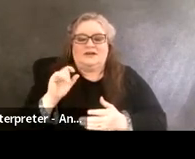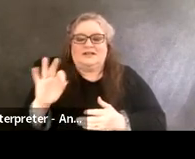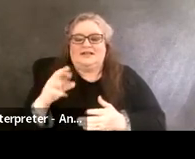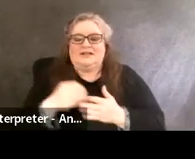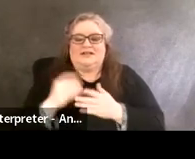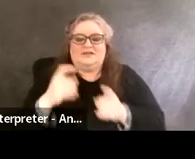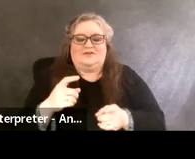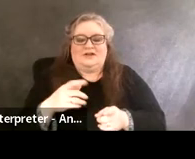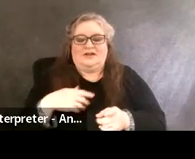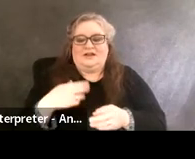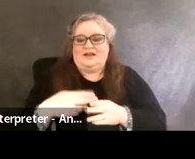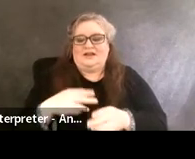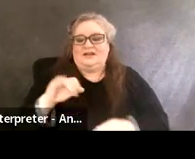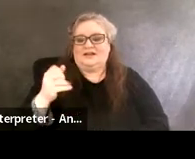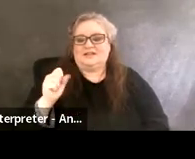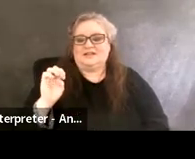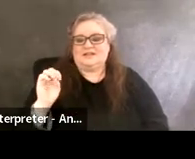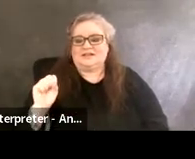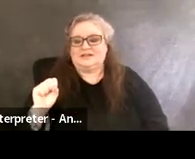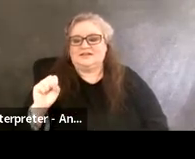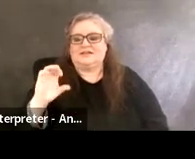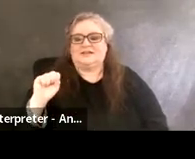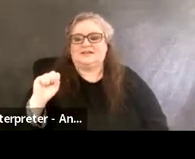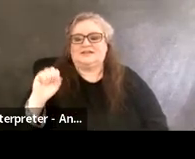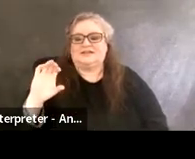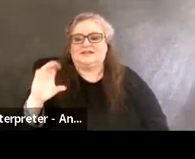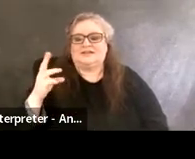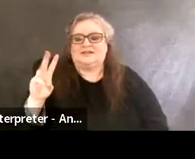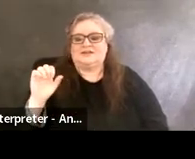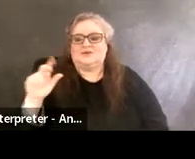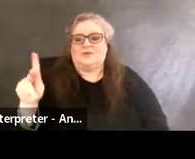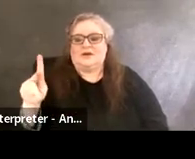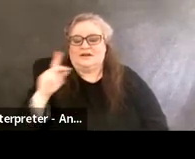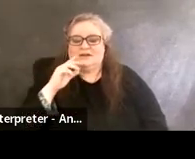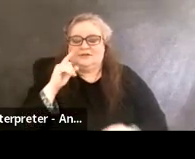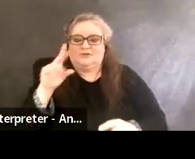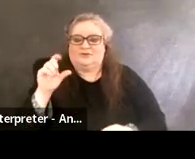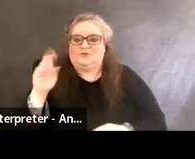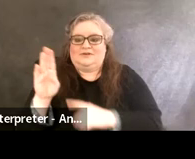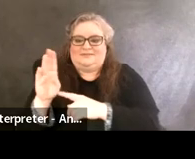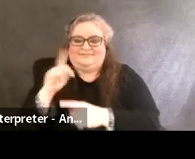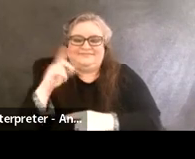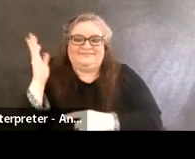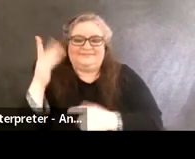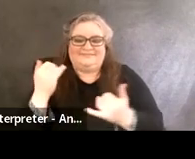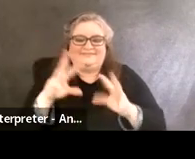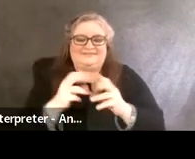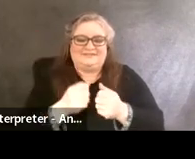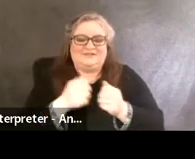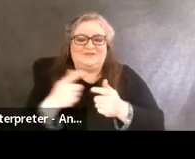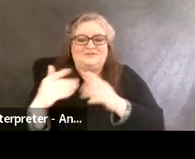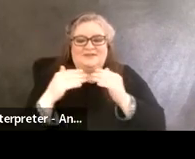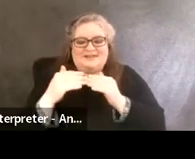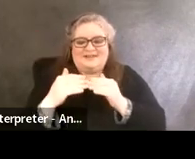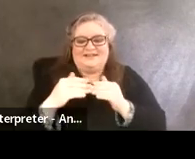I use she, her pronouns, and really excited to be here with all of you today virtually presenting this webinar along with my colleagues, Megan Lewis and